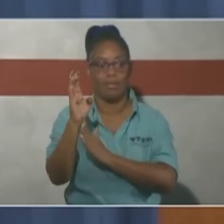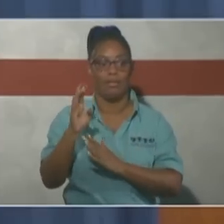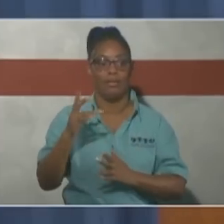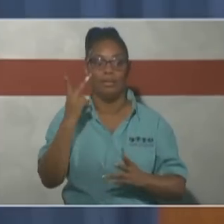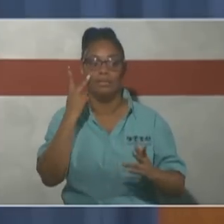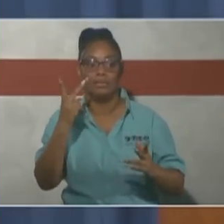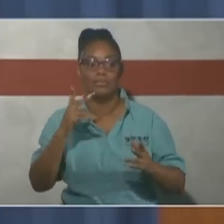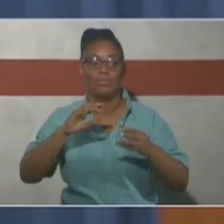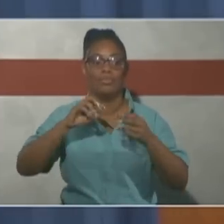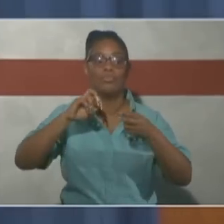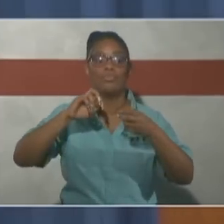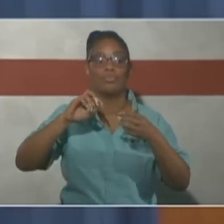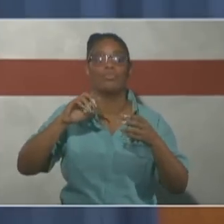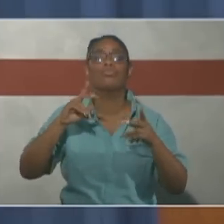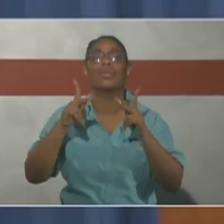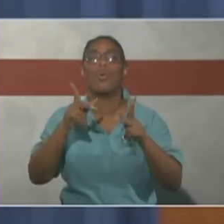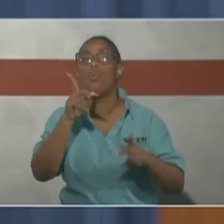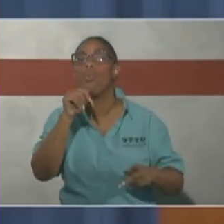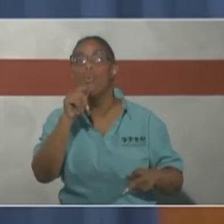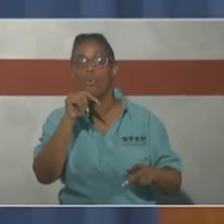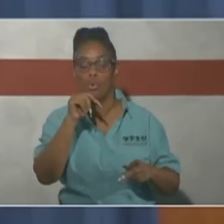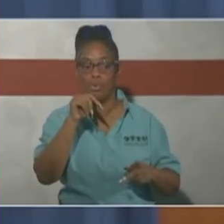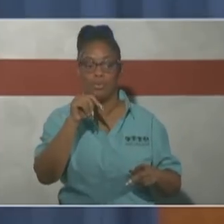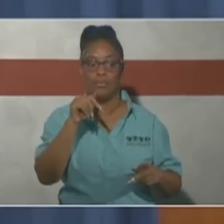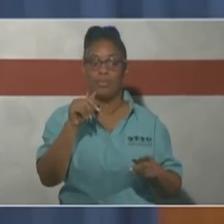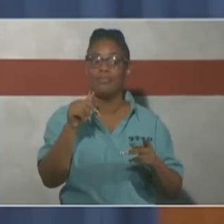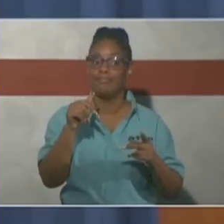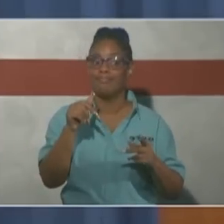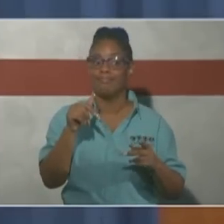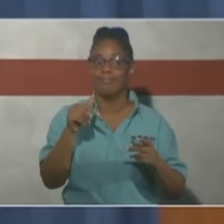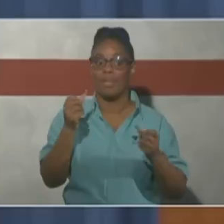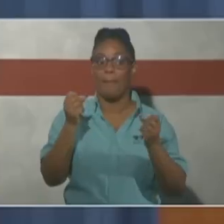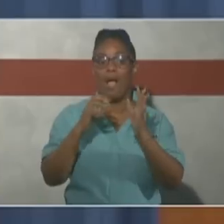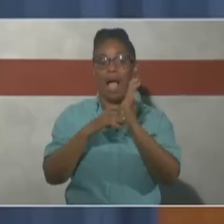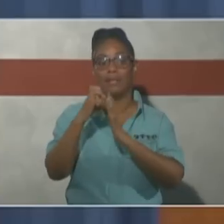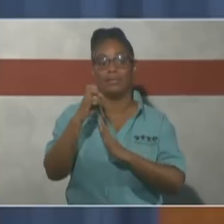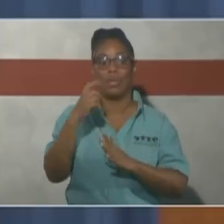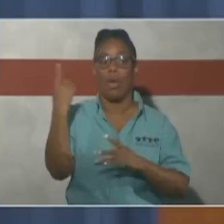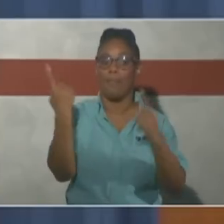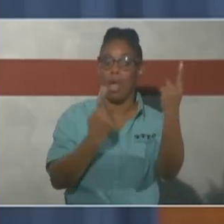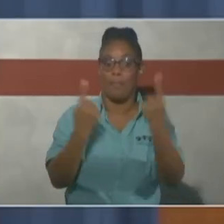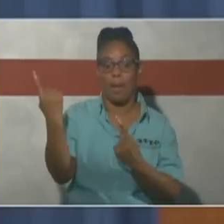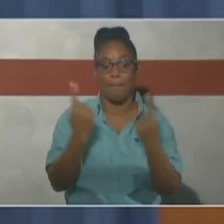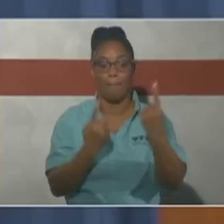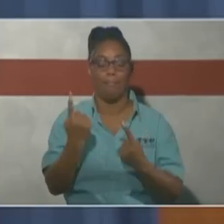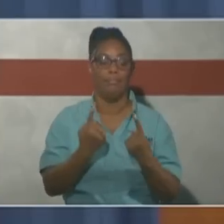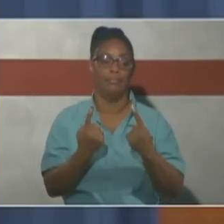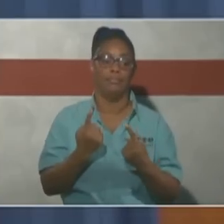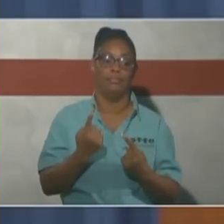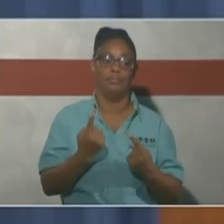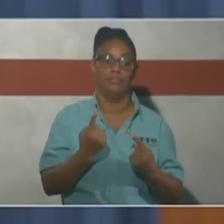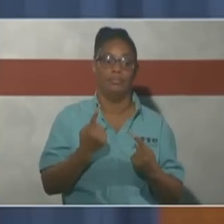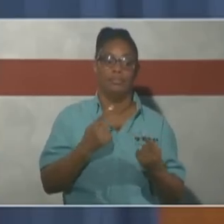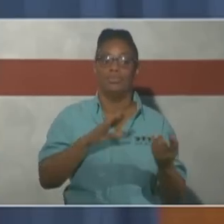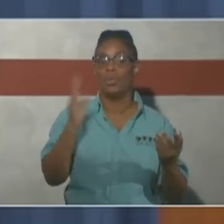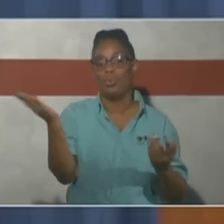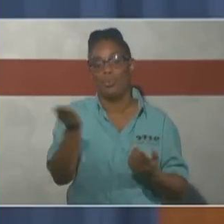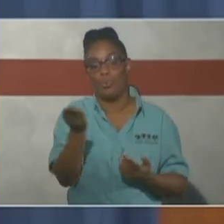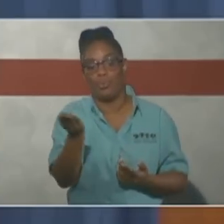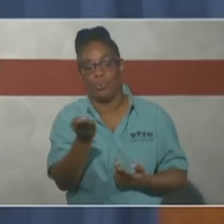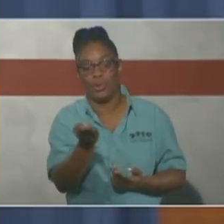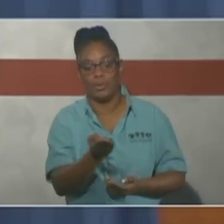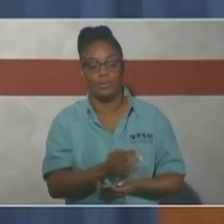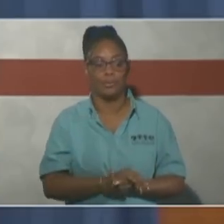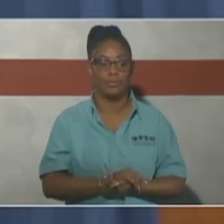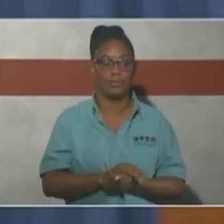affect, especially with COVID-19, are diabetes, mellitus, hypertension, asthma, and other respiratory